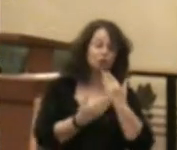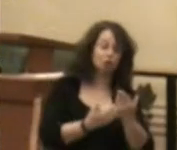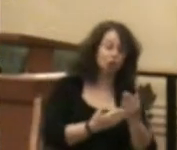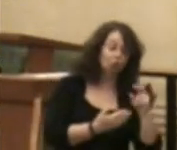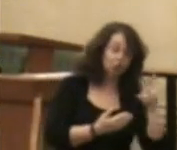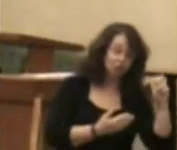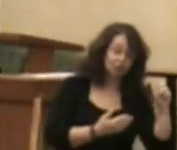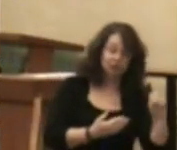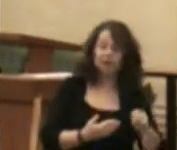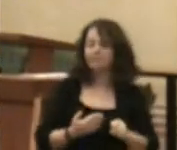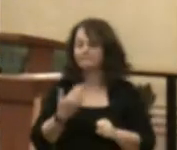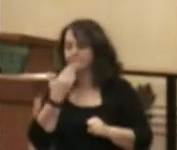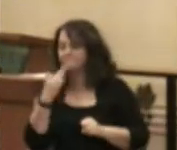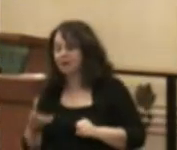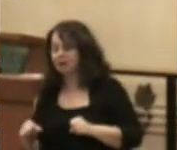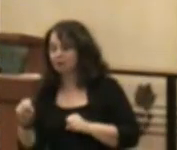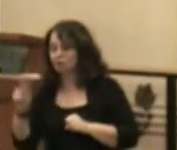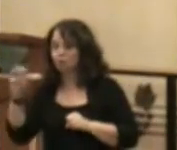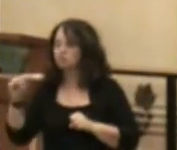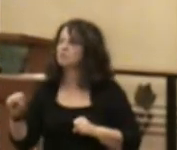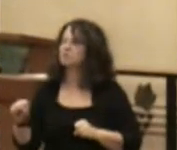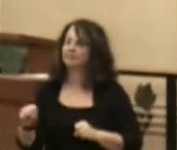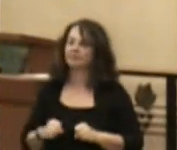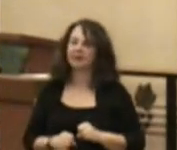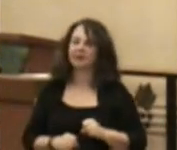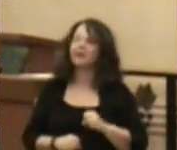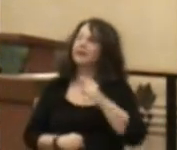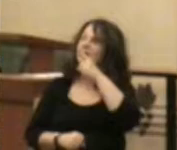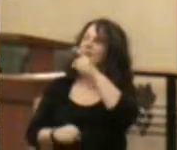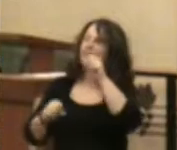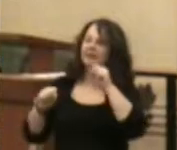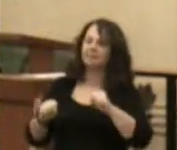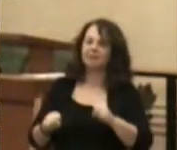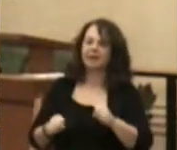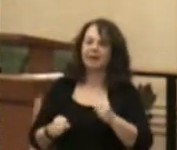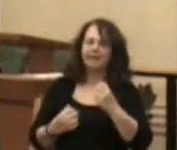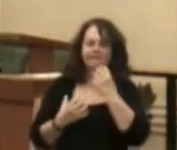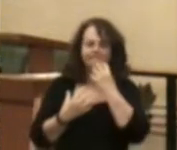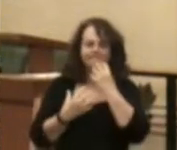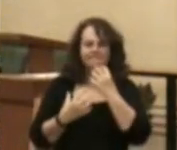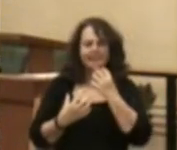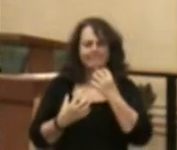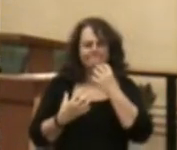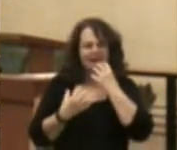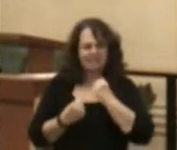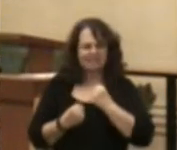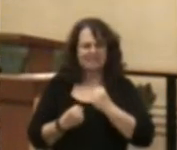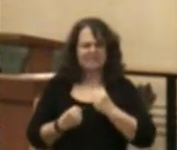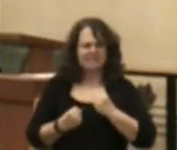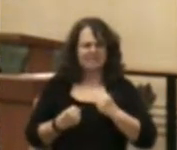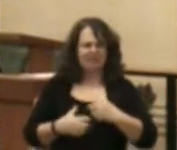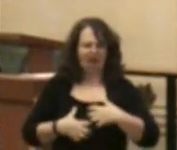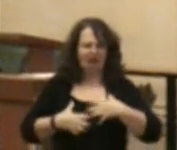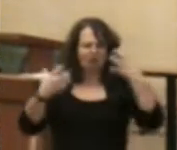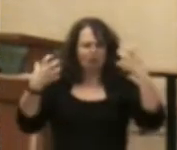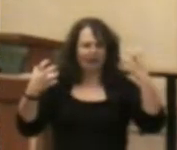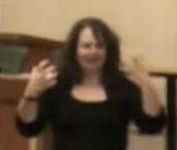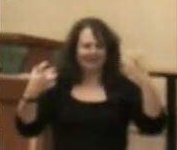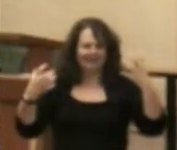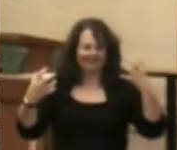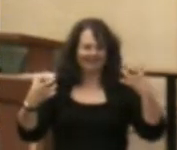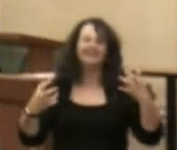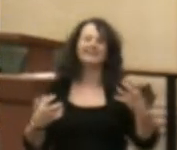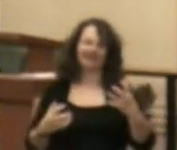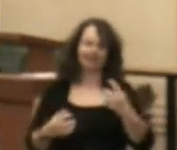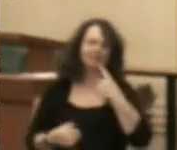The bad news is this God can be passionately angry. To set the stage a little bit,